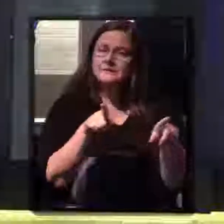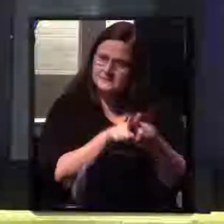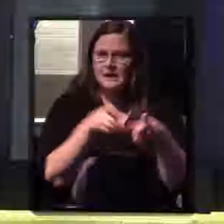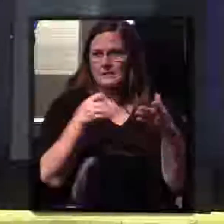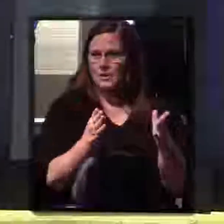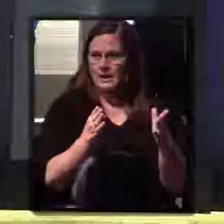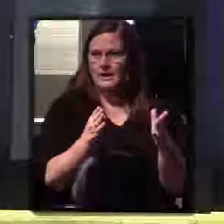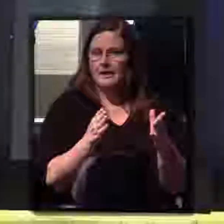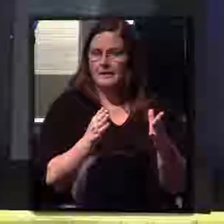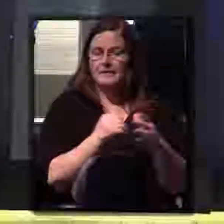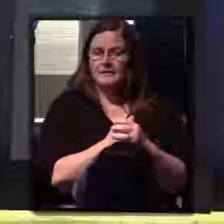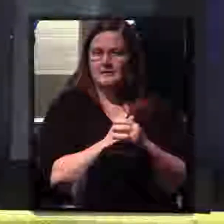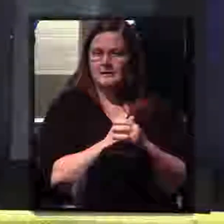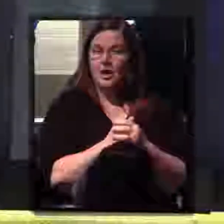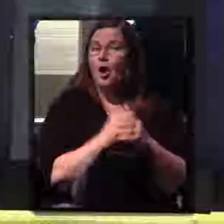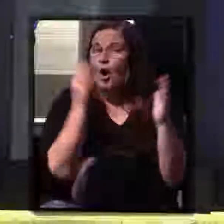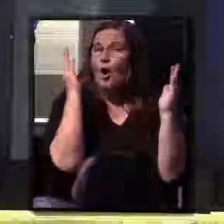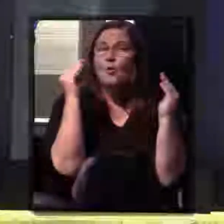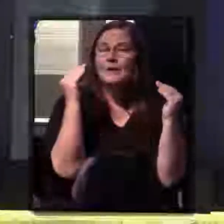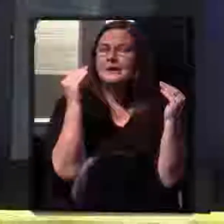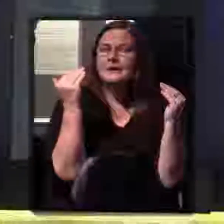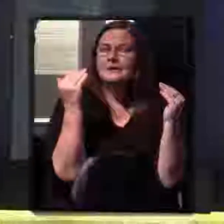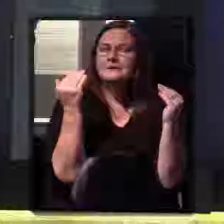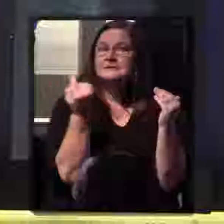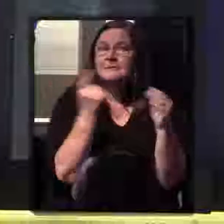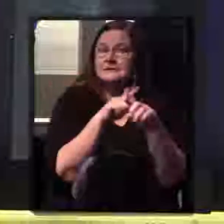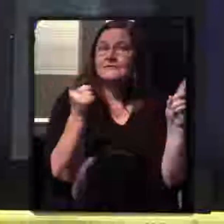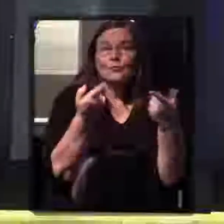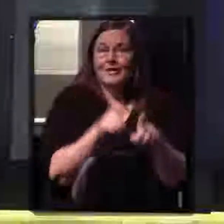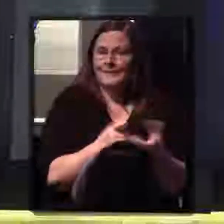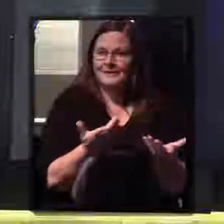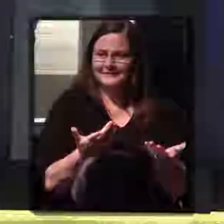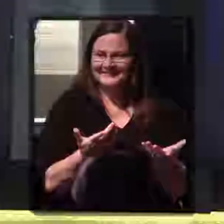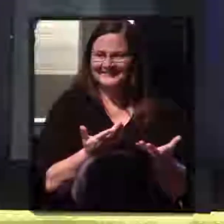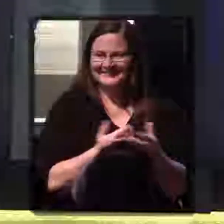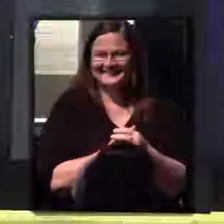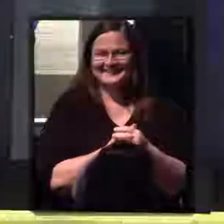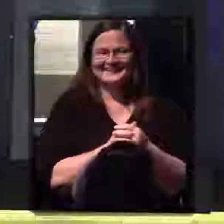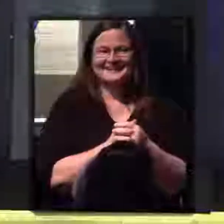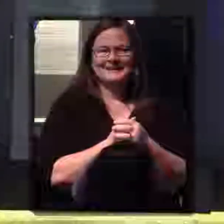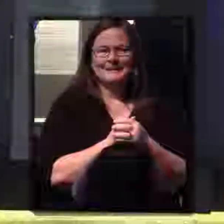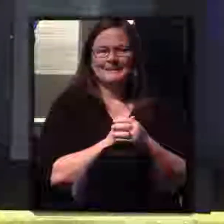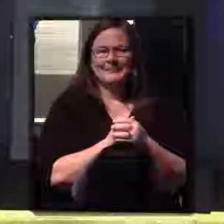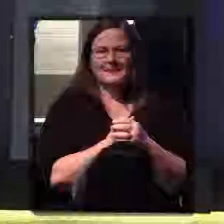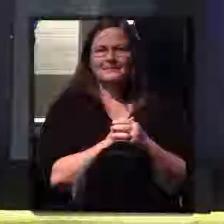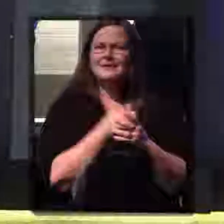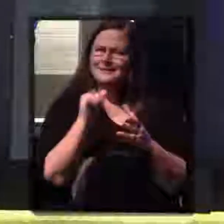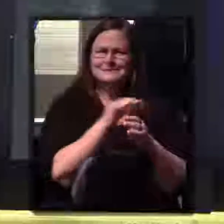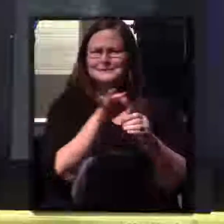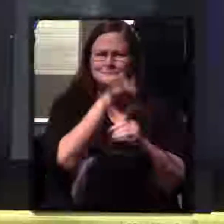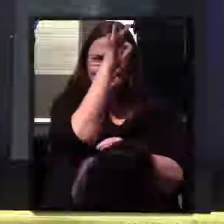people and the leadership seem to respond the same way, somehow hoping that there's going to be a